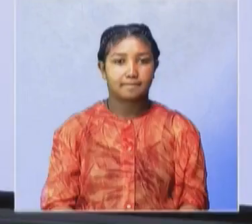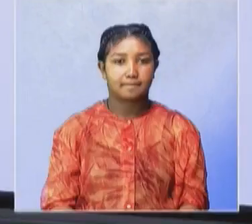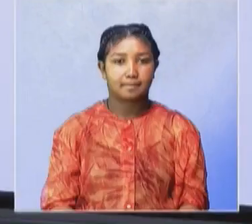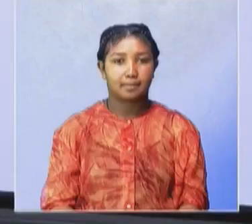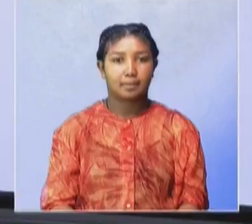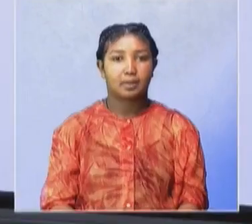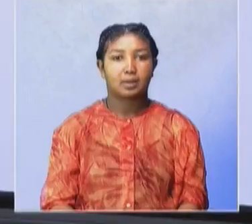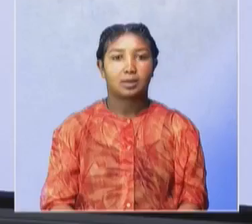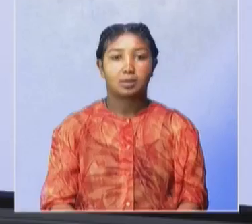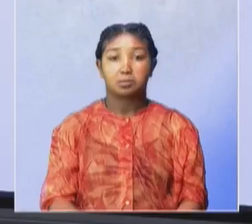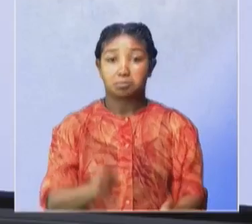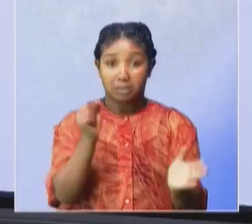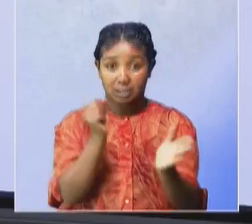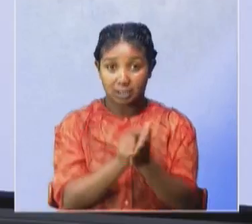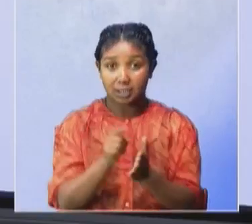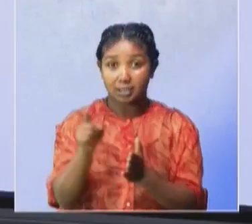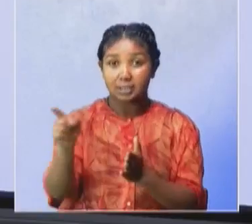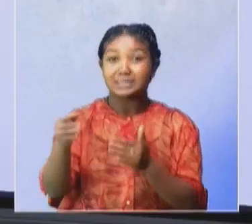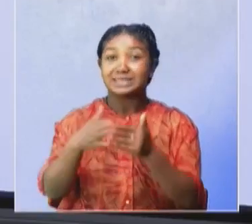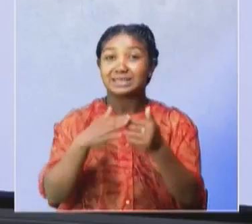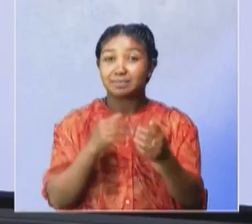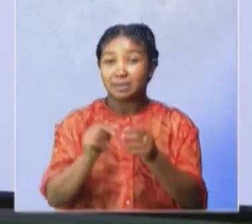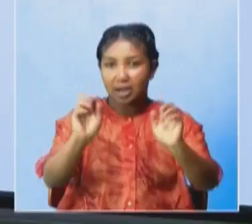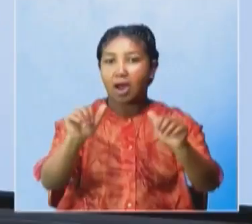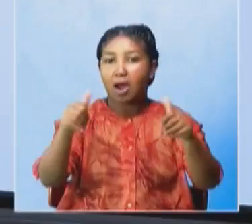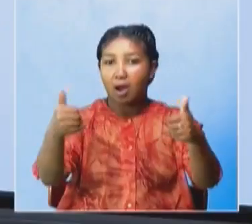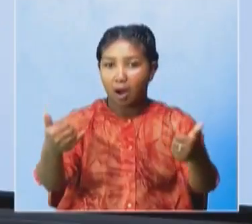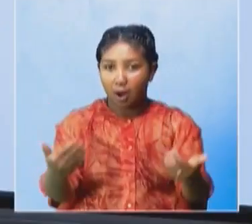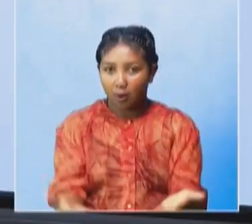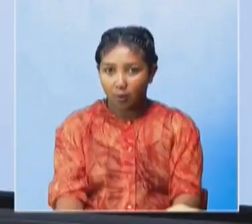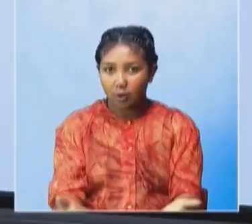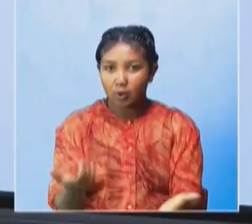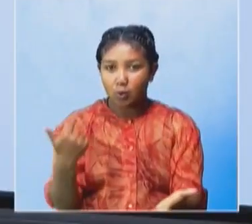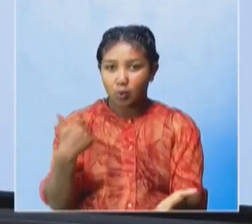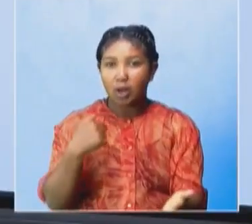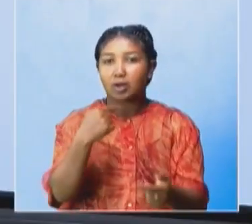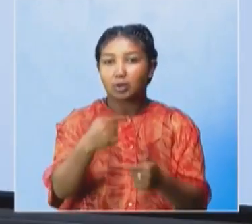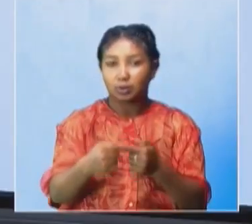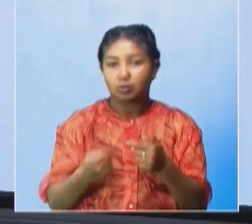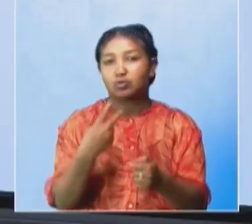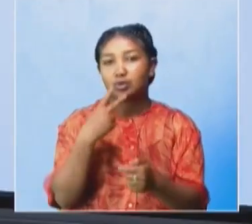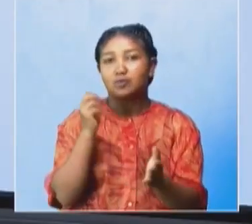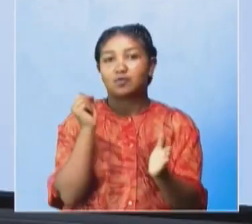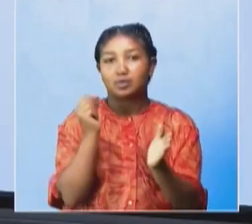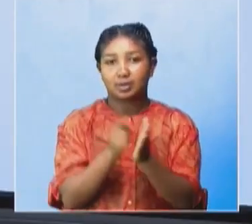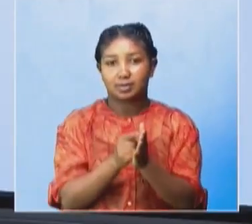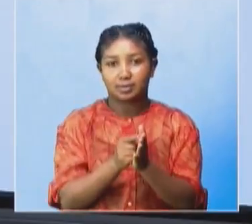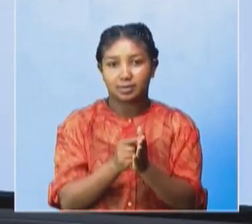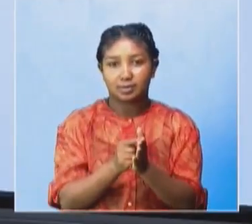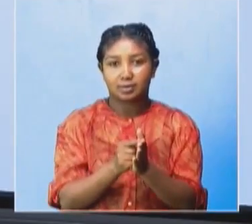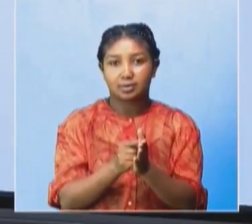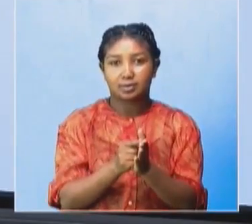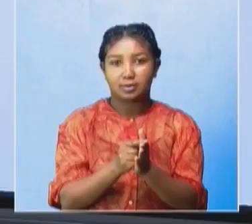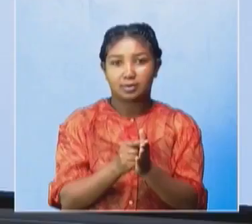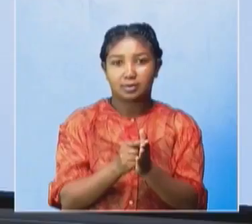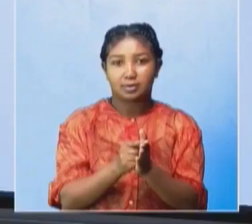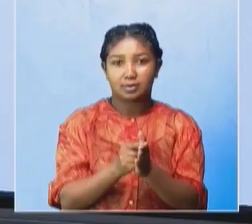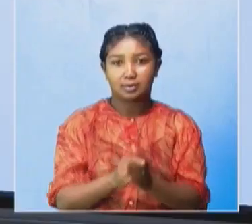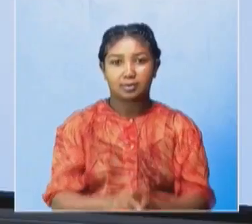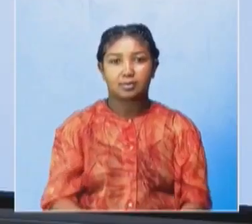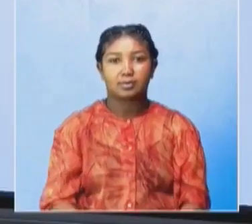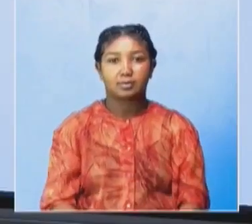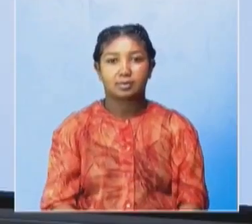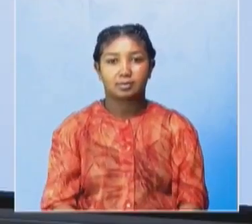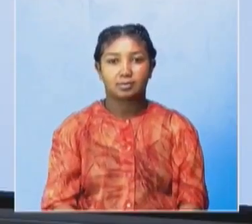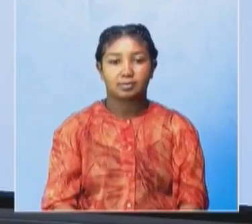So when we come to here, we can use simple past tense. How we are going to use it. For example, when we come to here like as